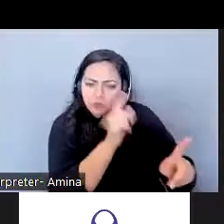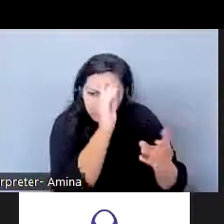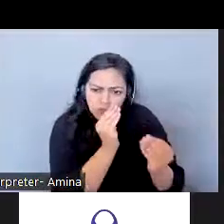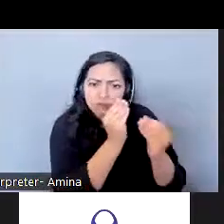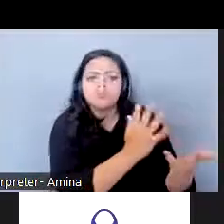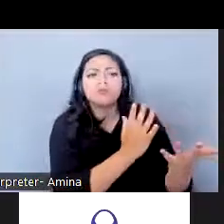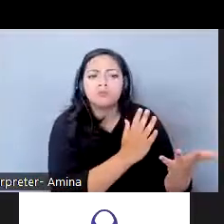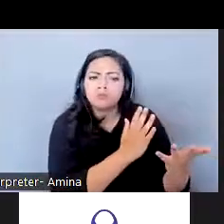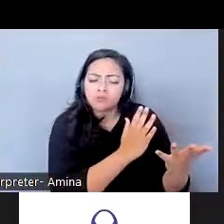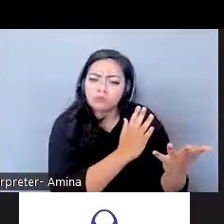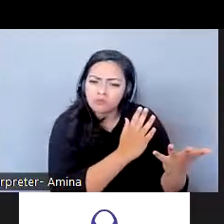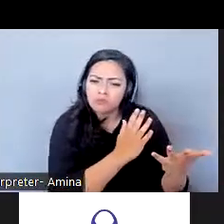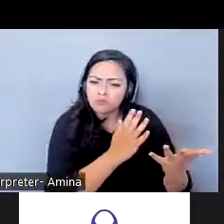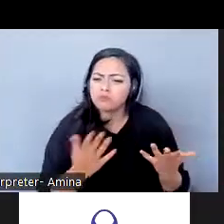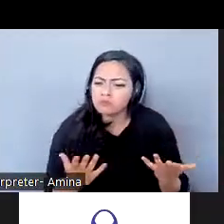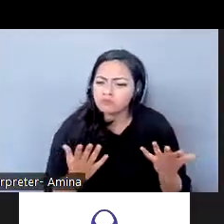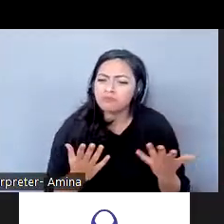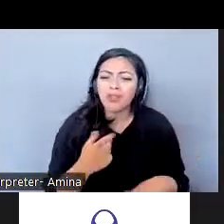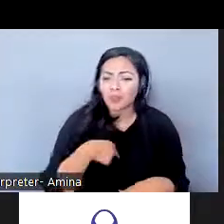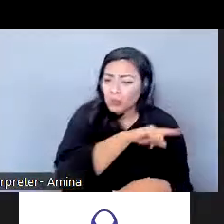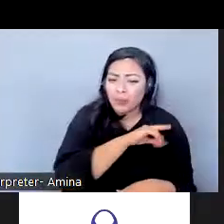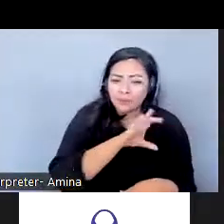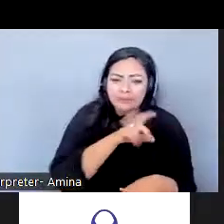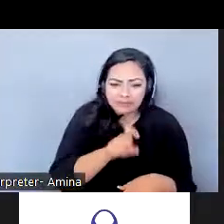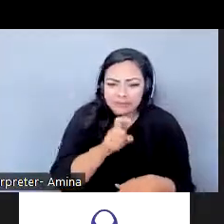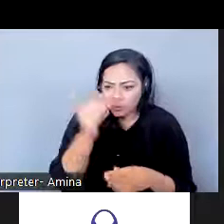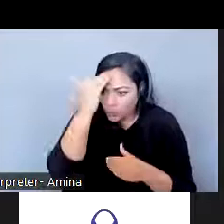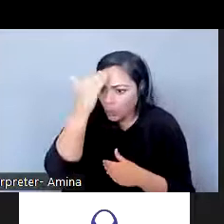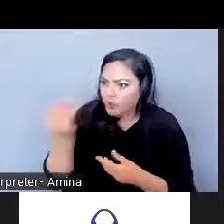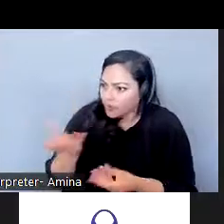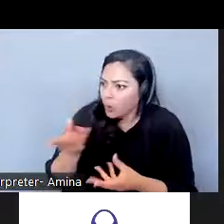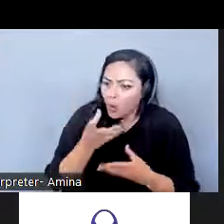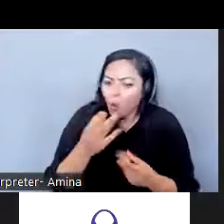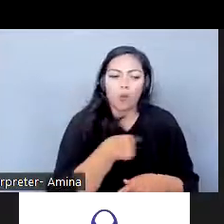can't take measures if it's not being reported.